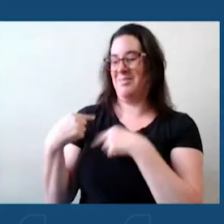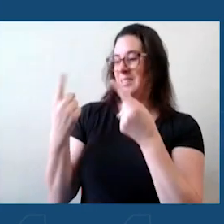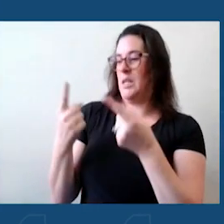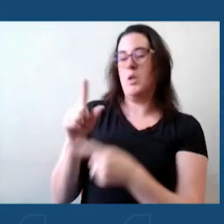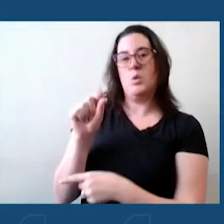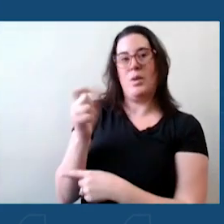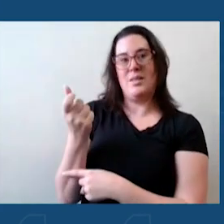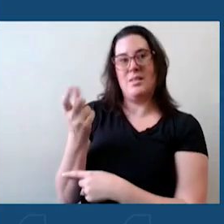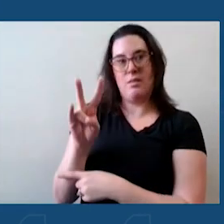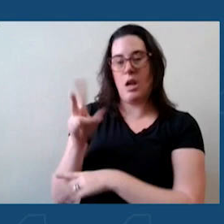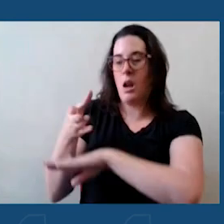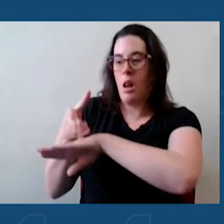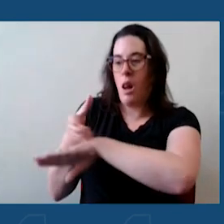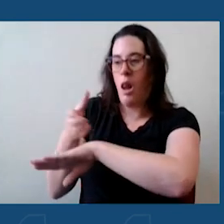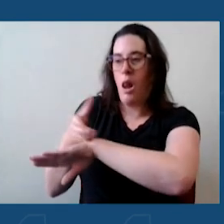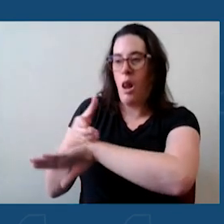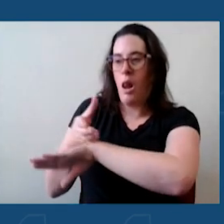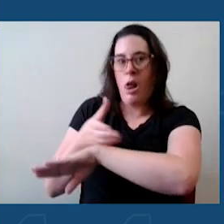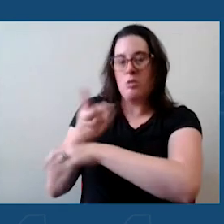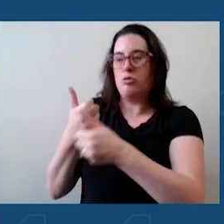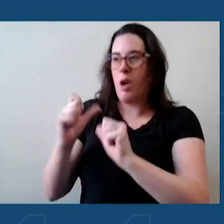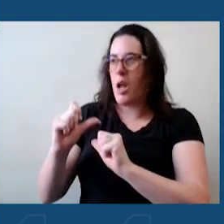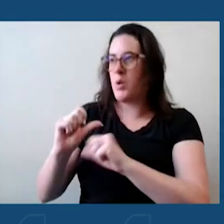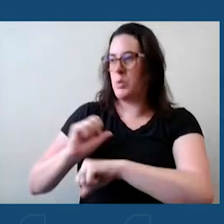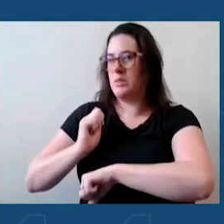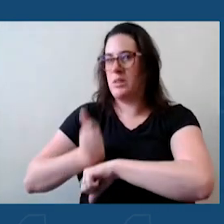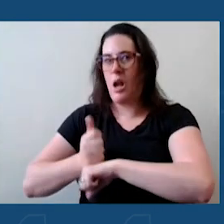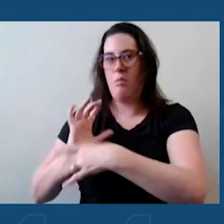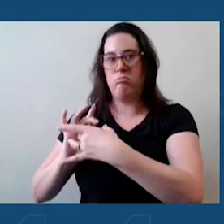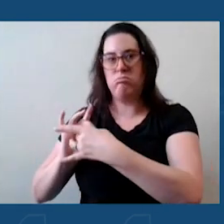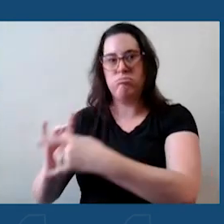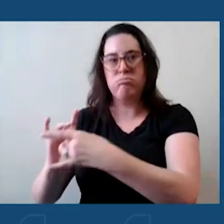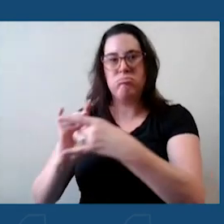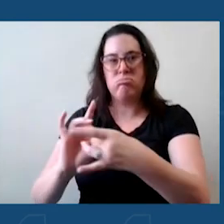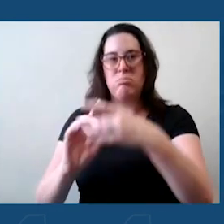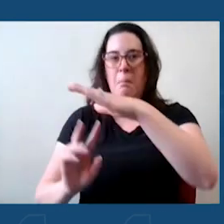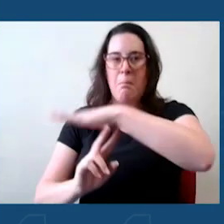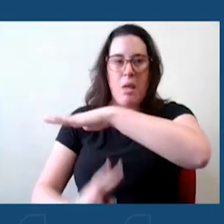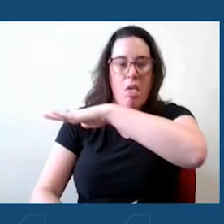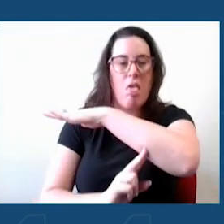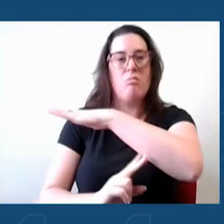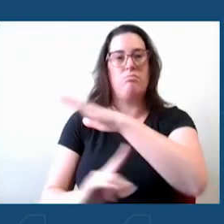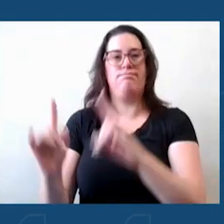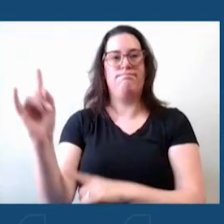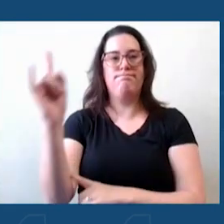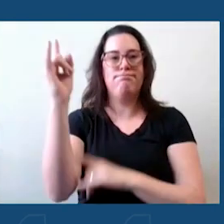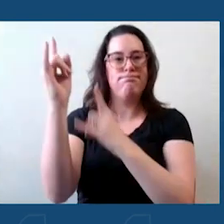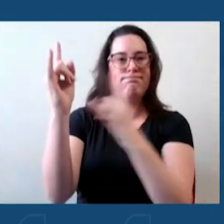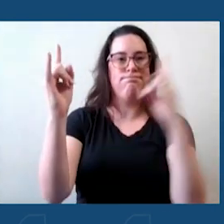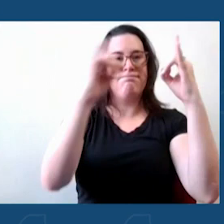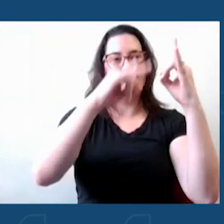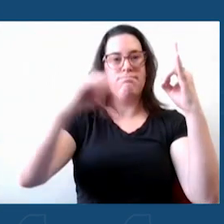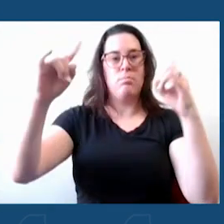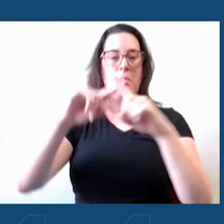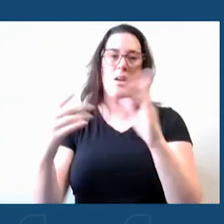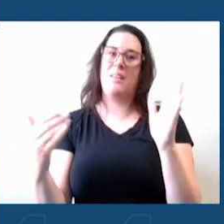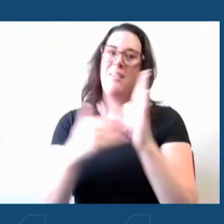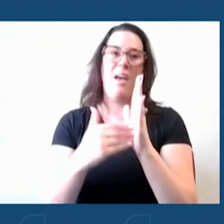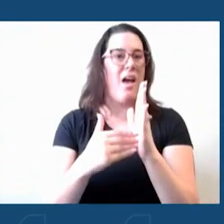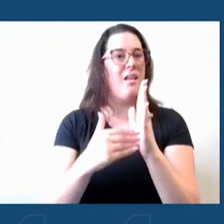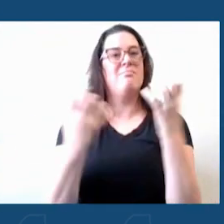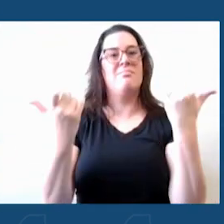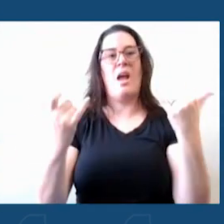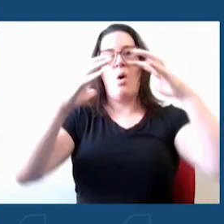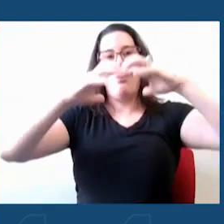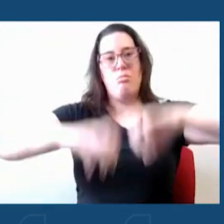Maria, trying to create connections and sustainable power lines. But once again, they're being swept away. So we now have over